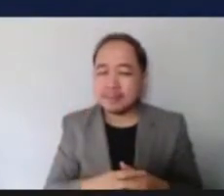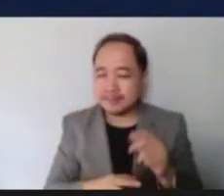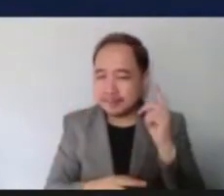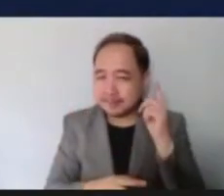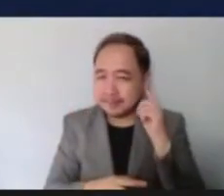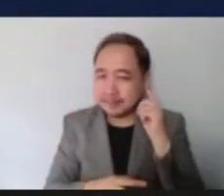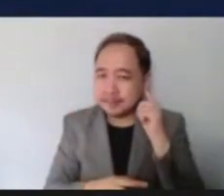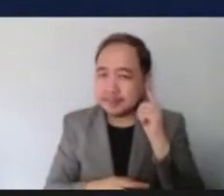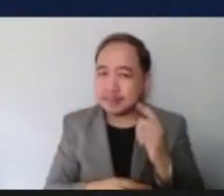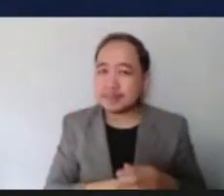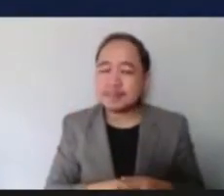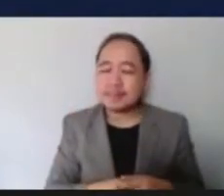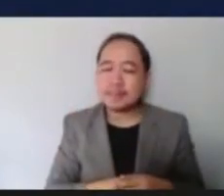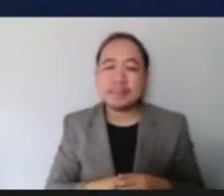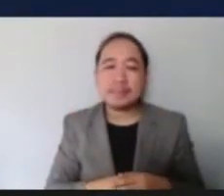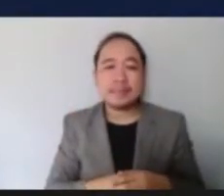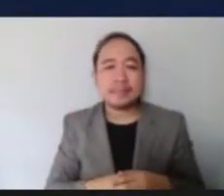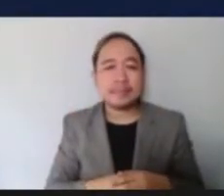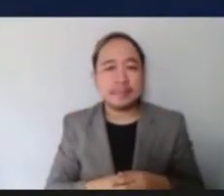loss by 2013.